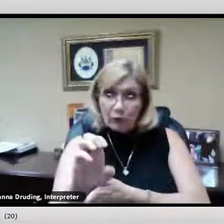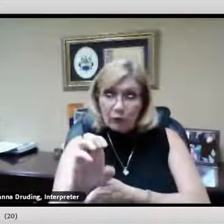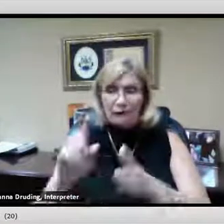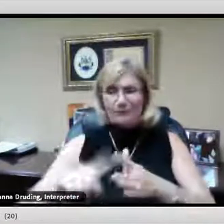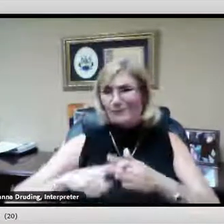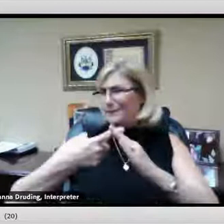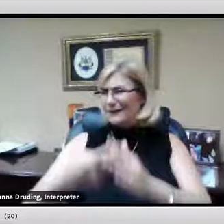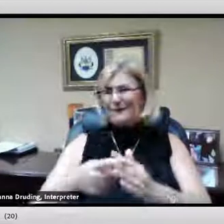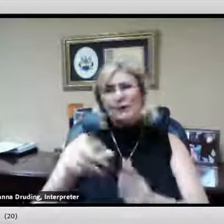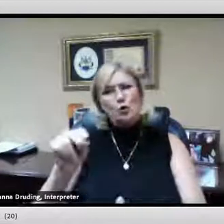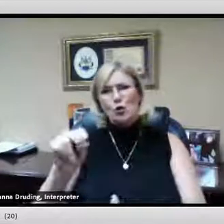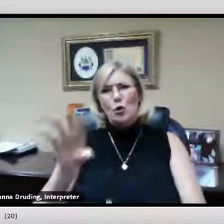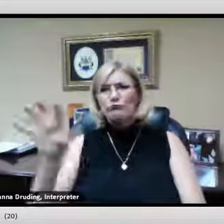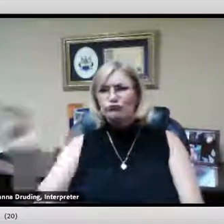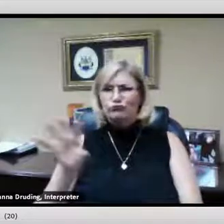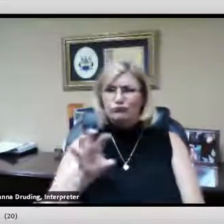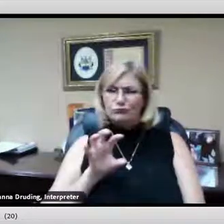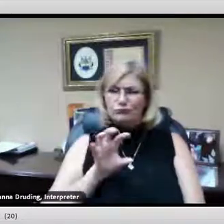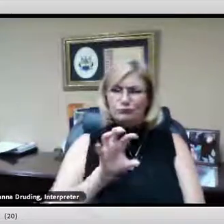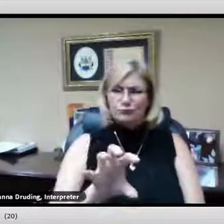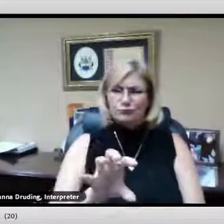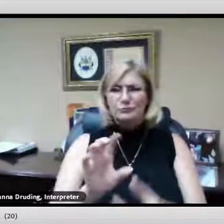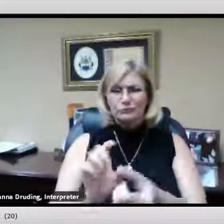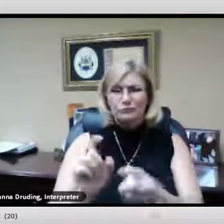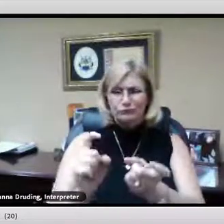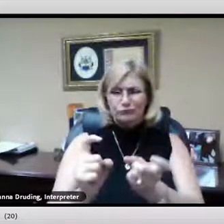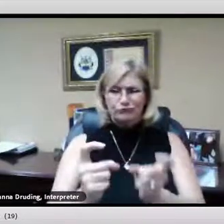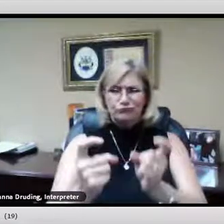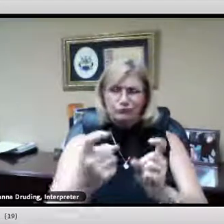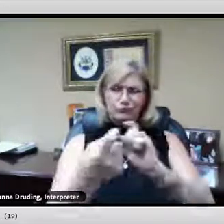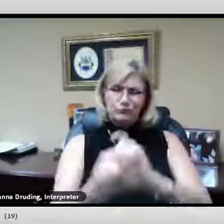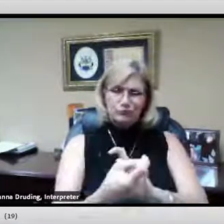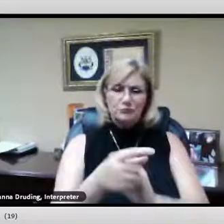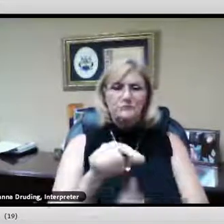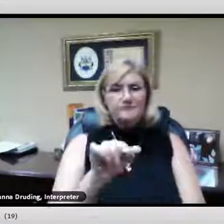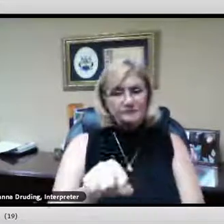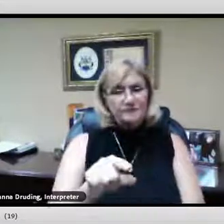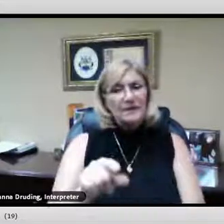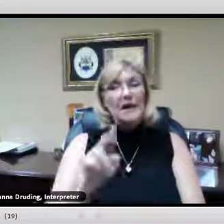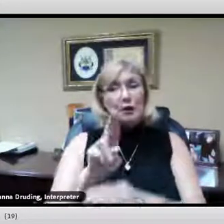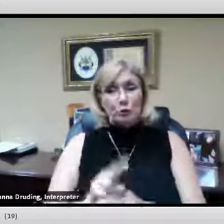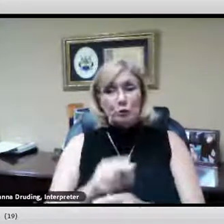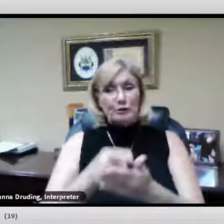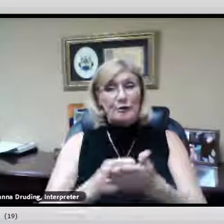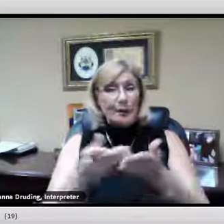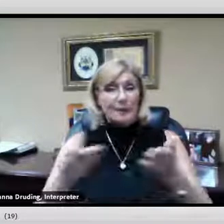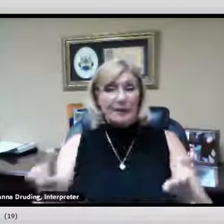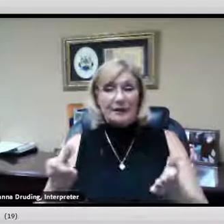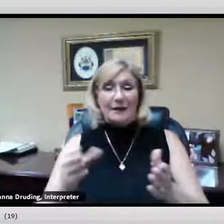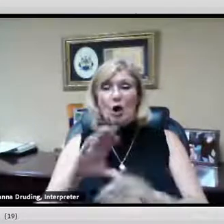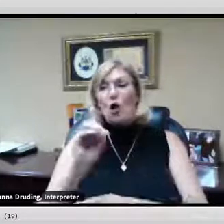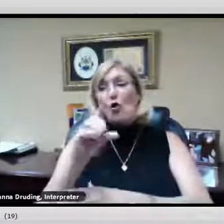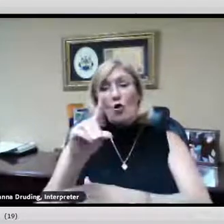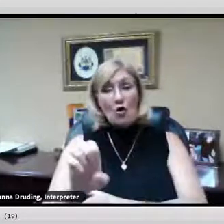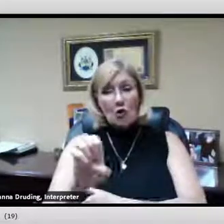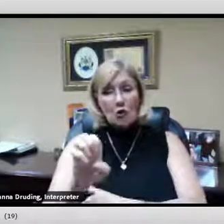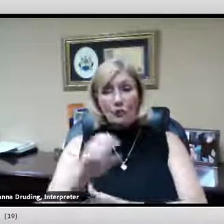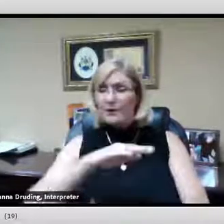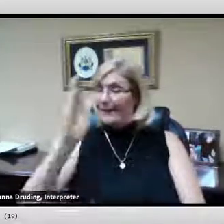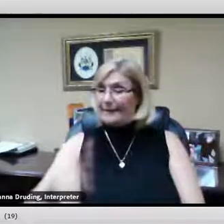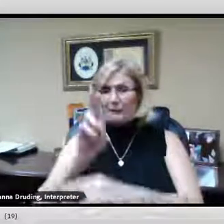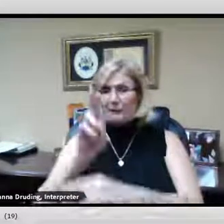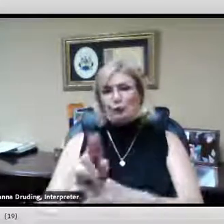I've almost always taken something and adapted it, and usually something in a code I had never used before. And so